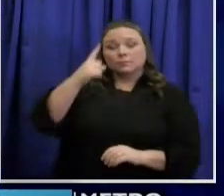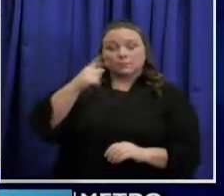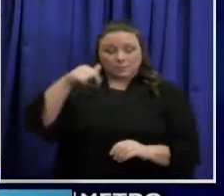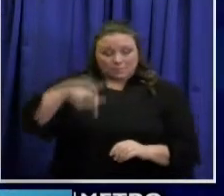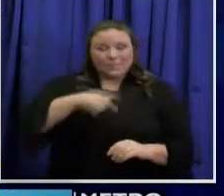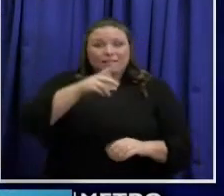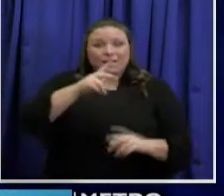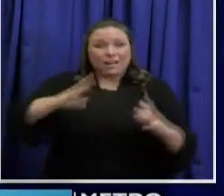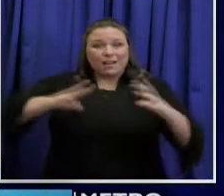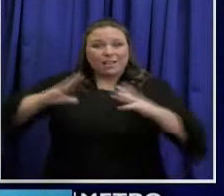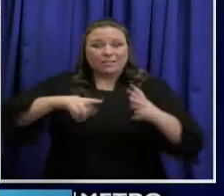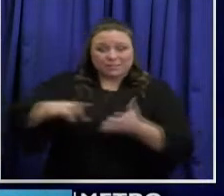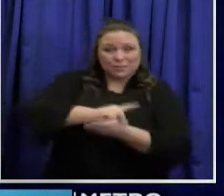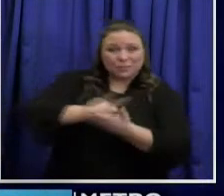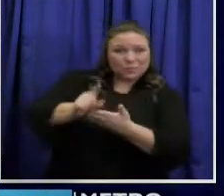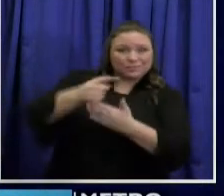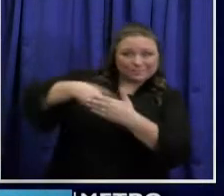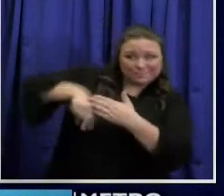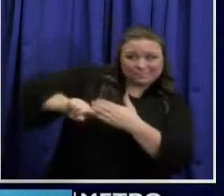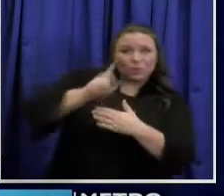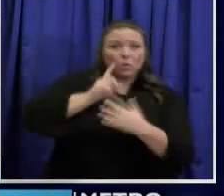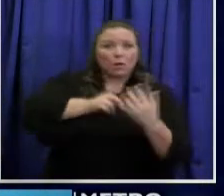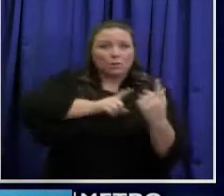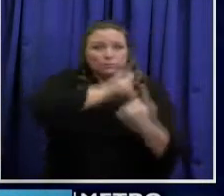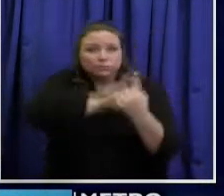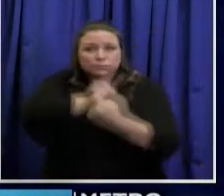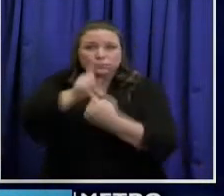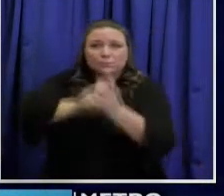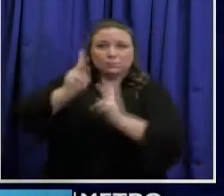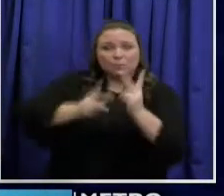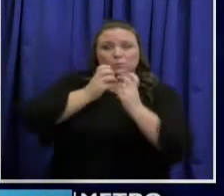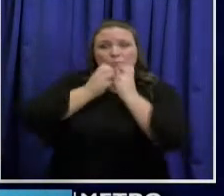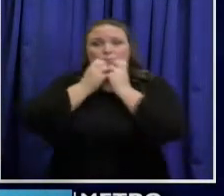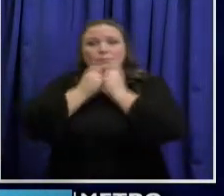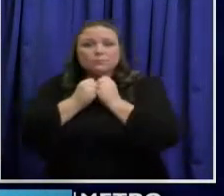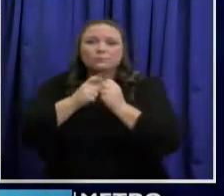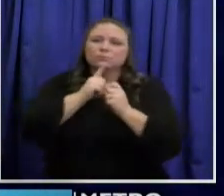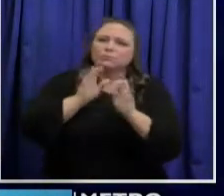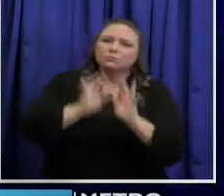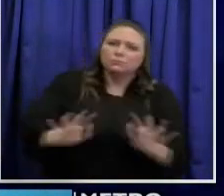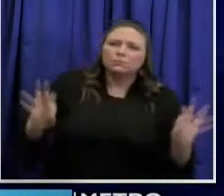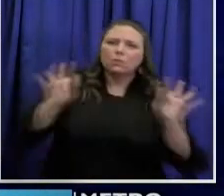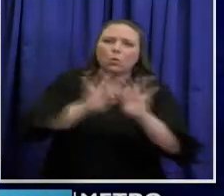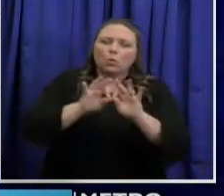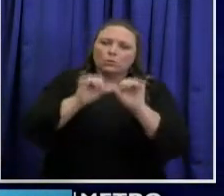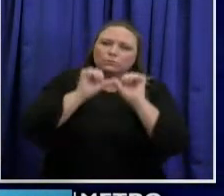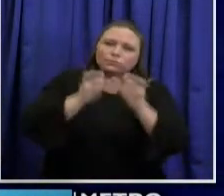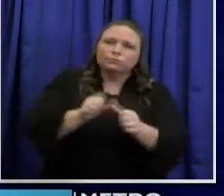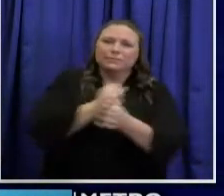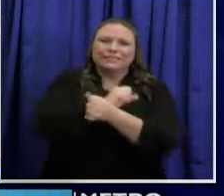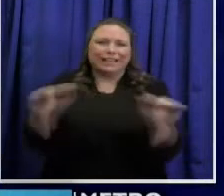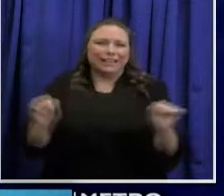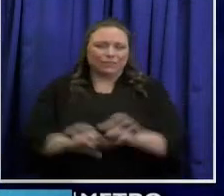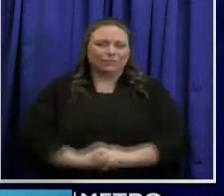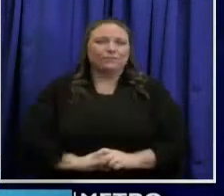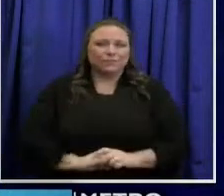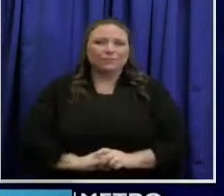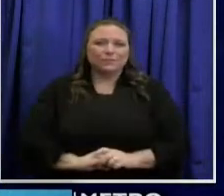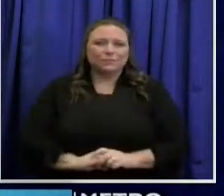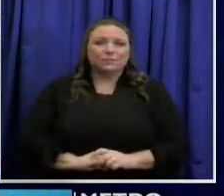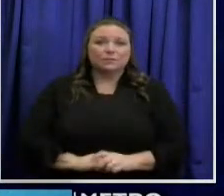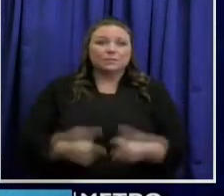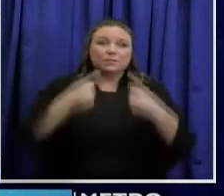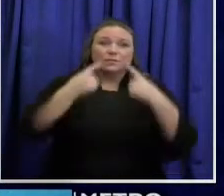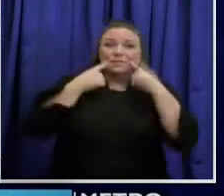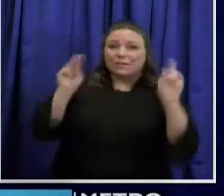this holiday week, when we will be in contact with loved ones, we must do it safely. Effective